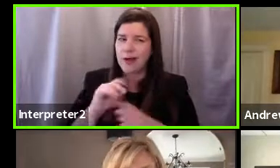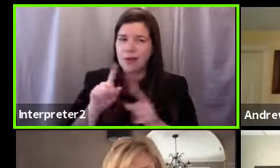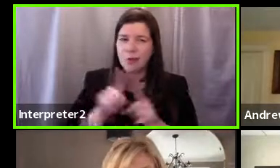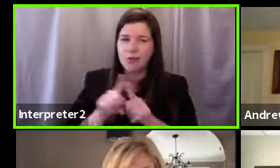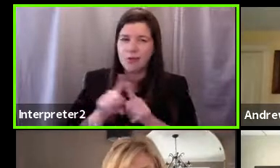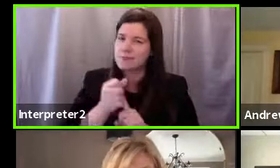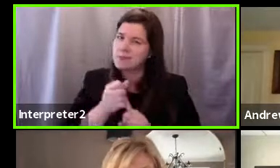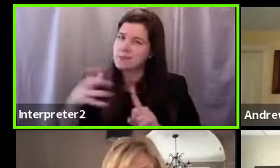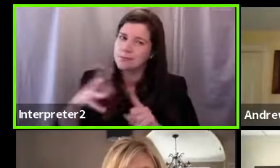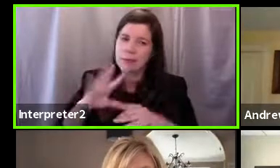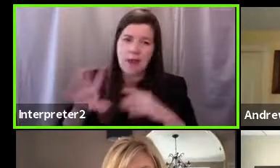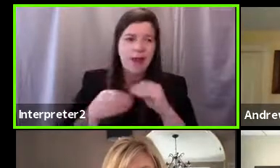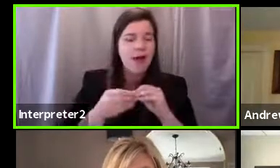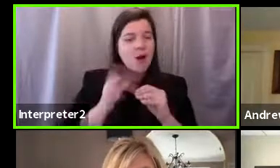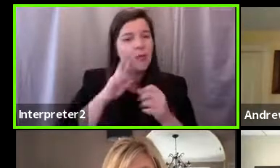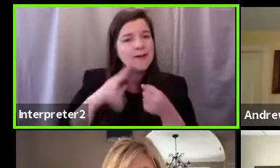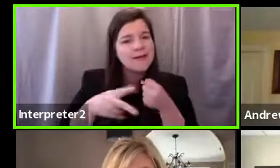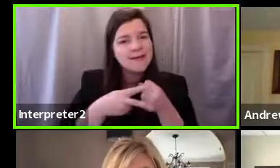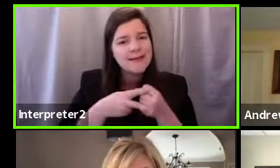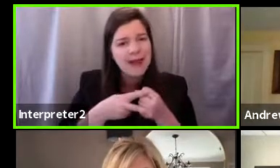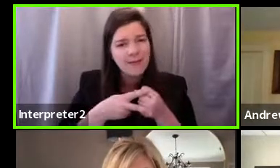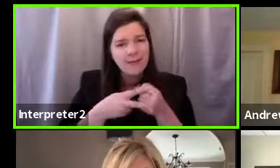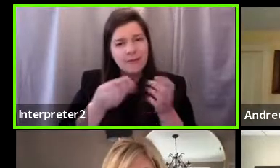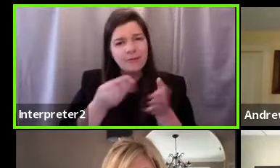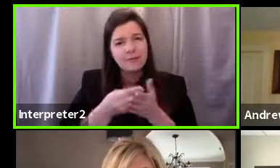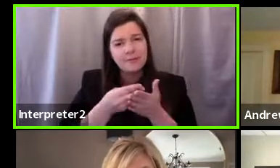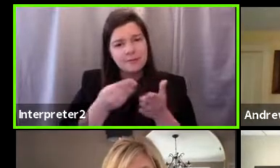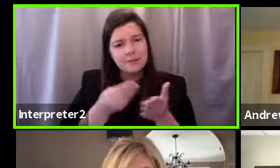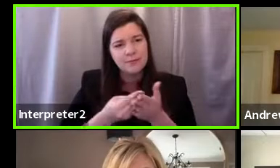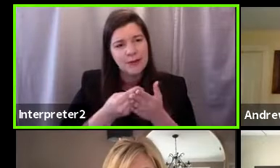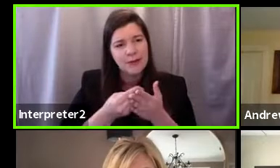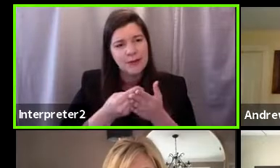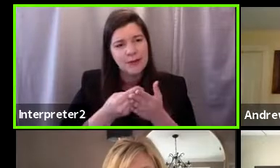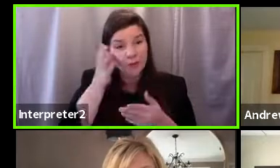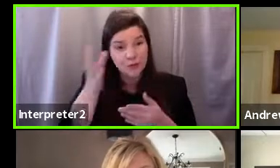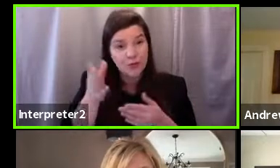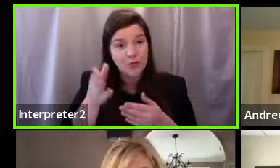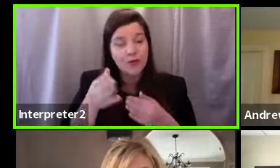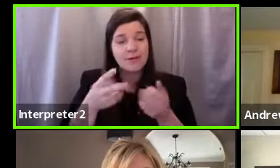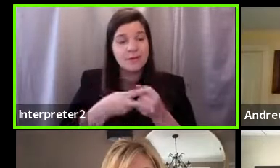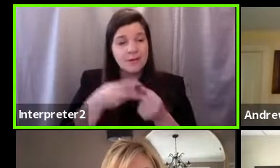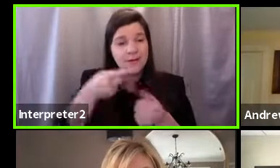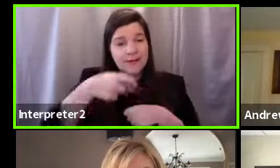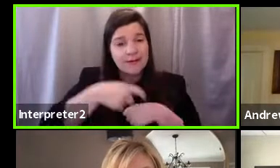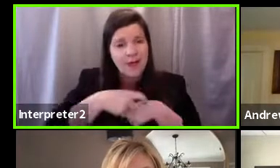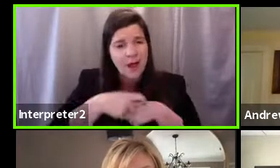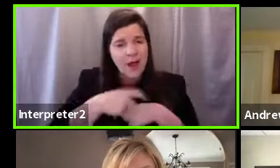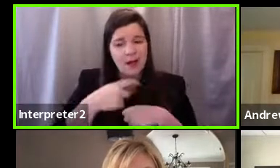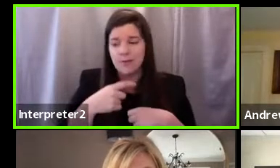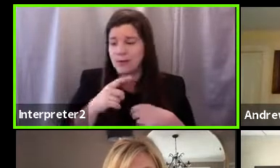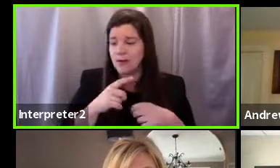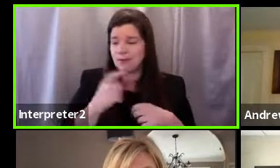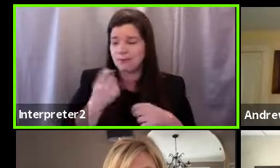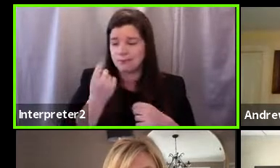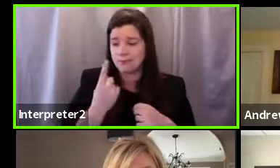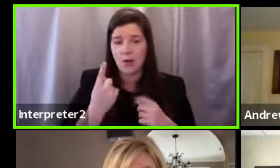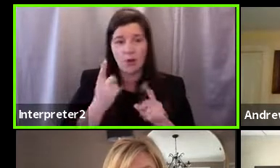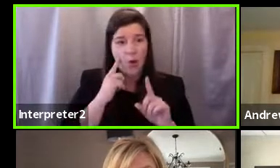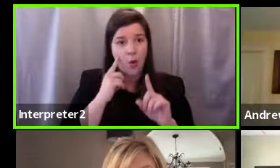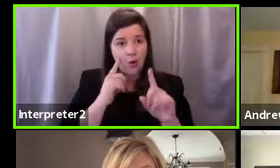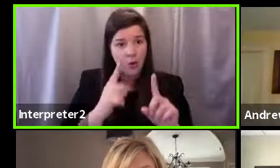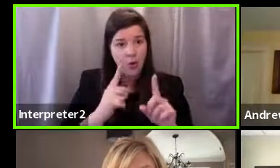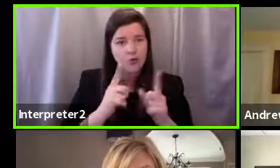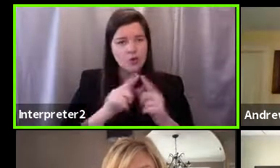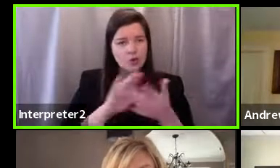it's potential saving of money and time as we look to get more organized